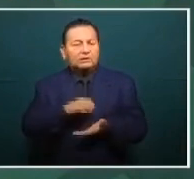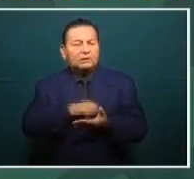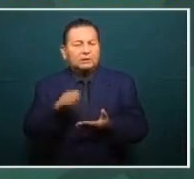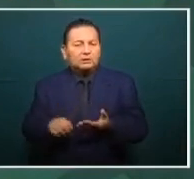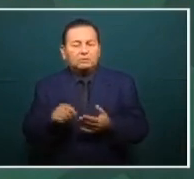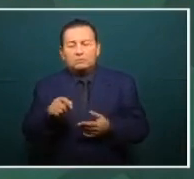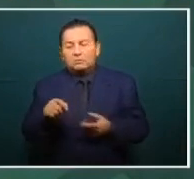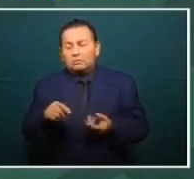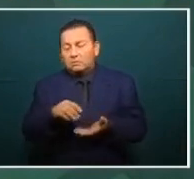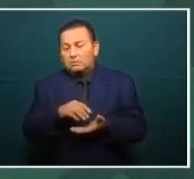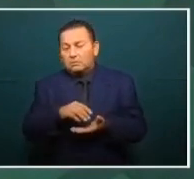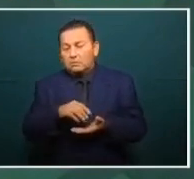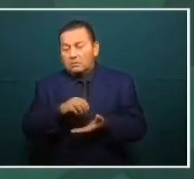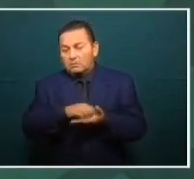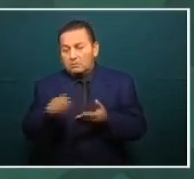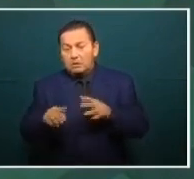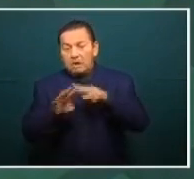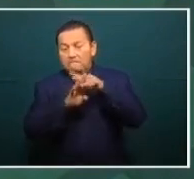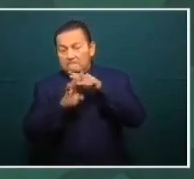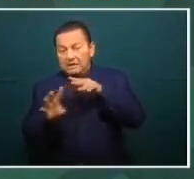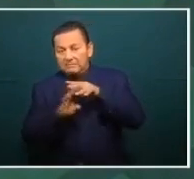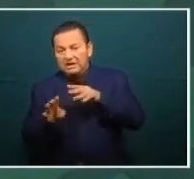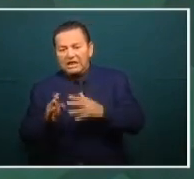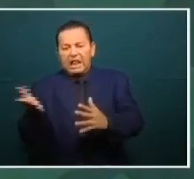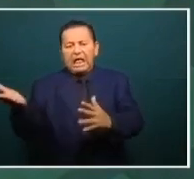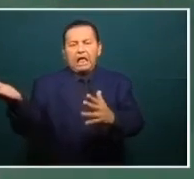That is what they have to take into account.